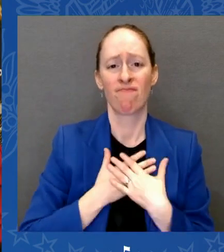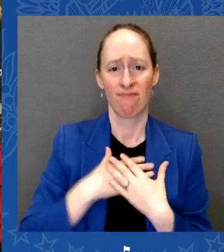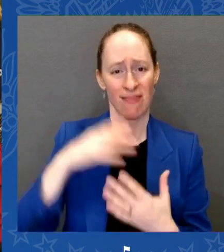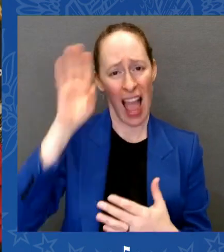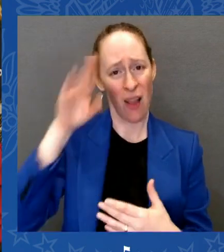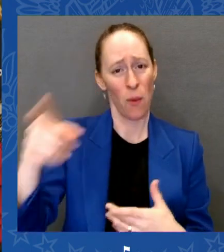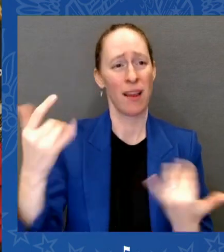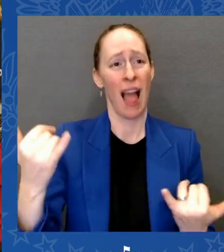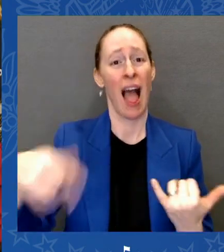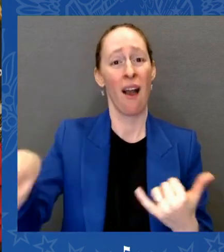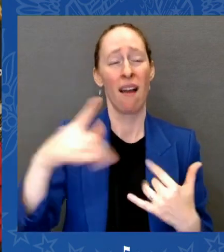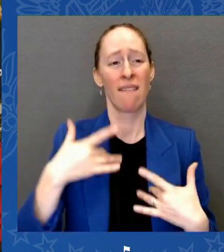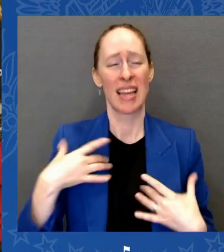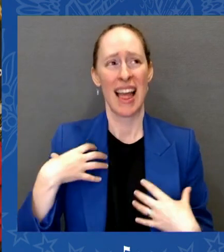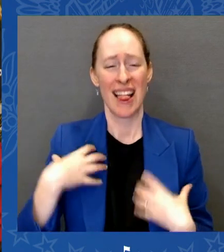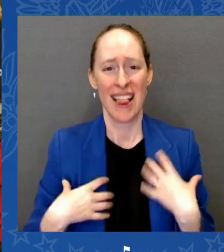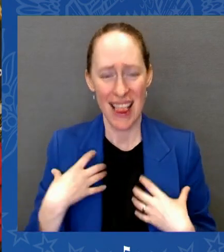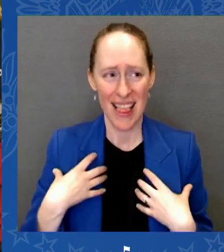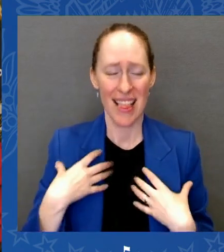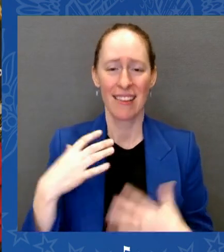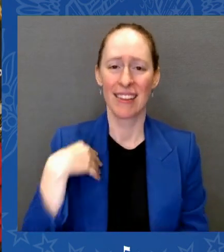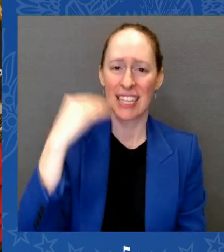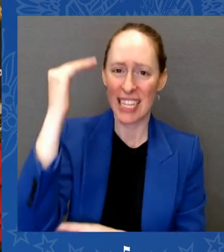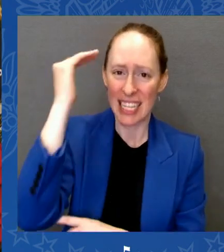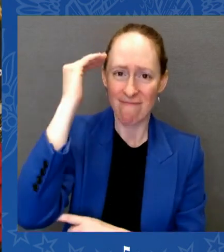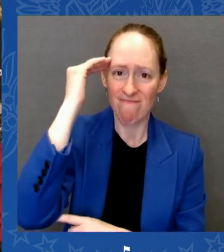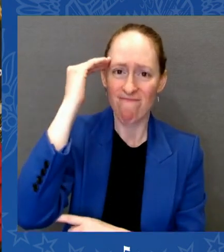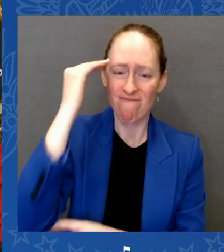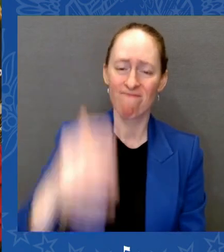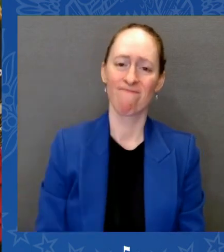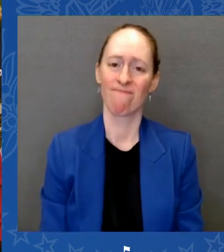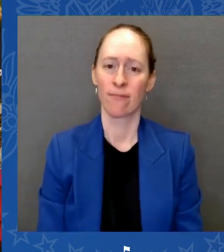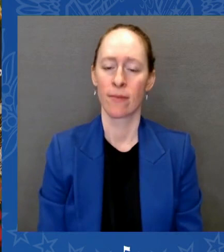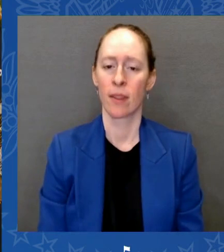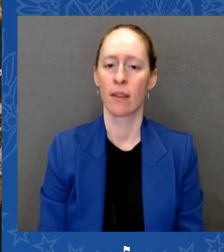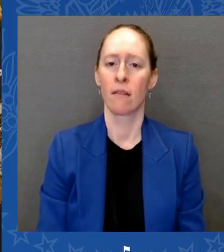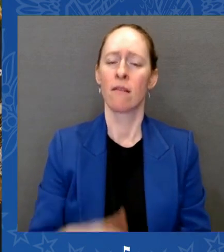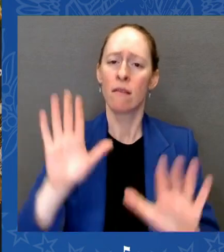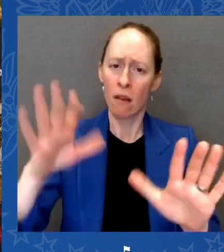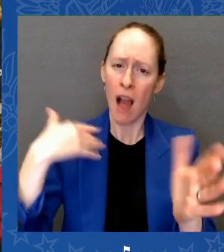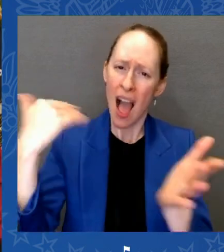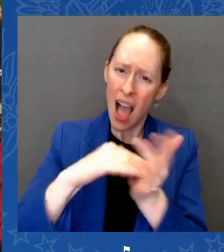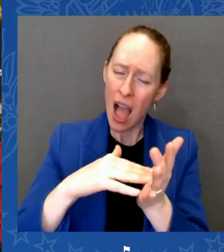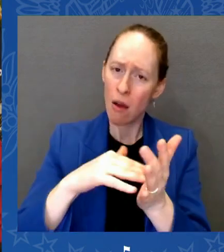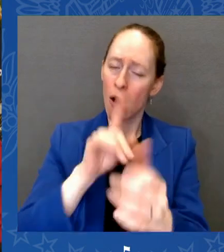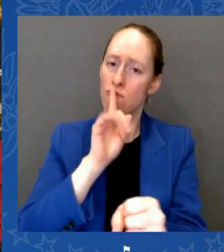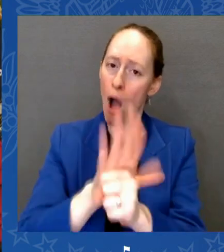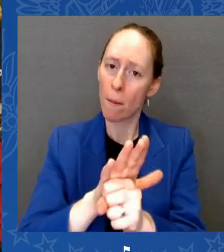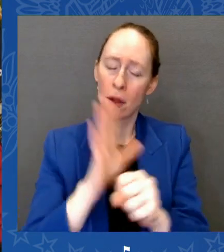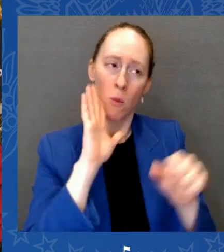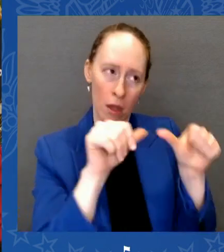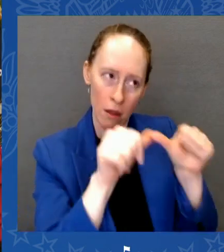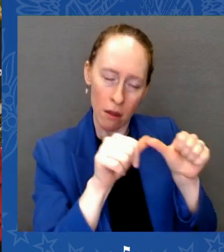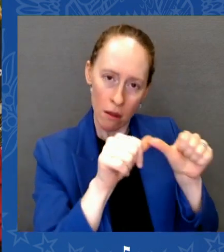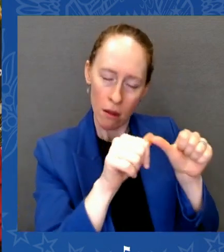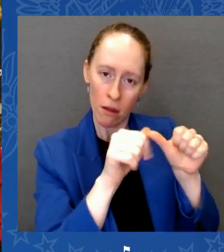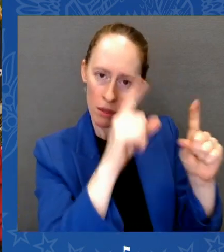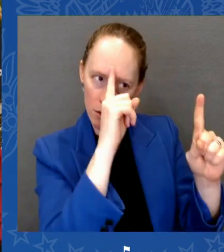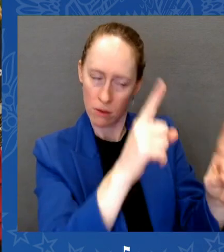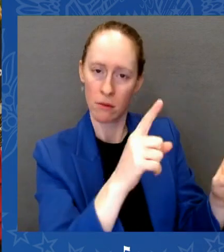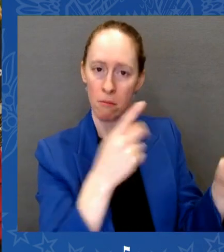I guarantee you. And I urge Russia to do the same to ensure that Paul's health and humane treatment